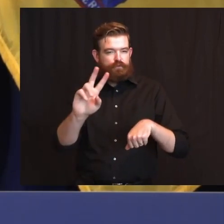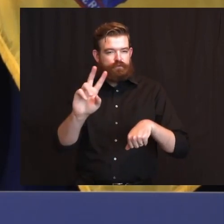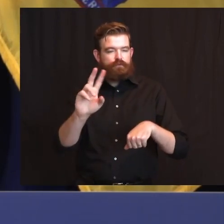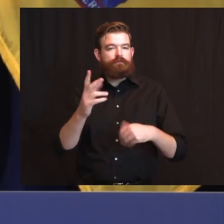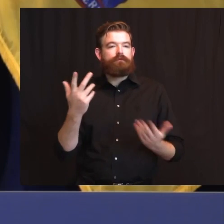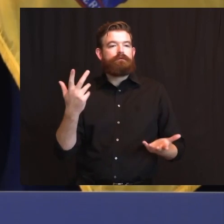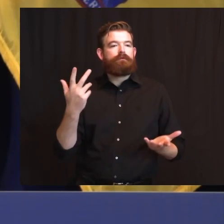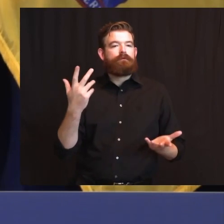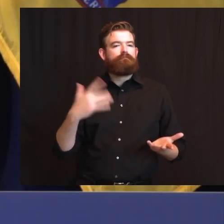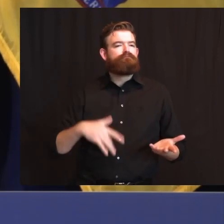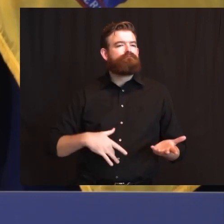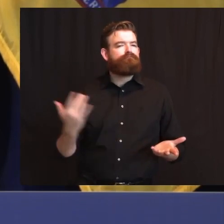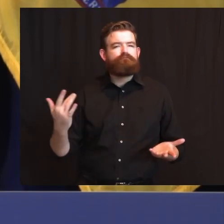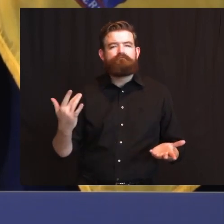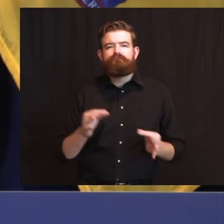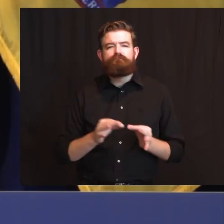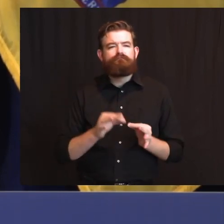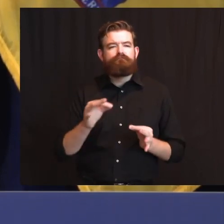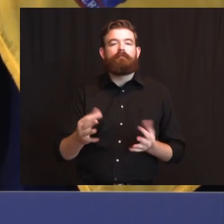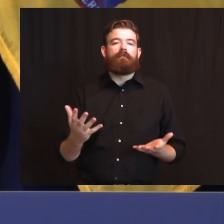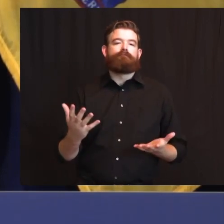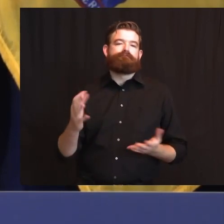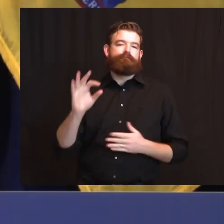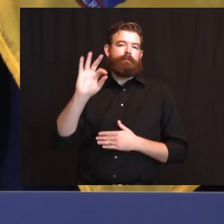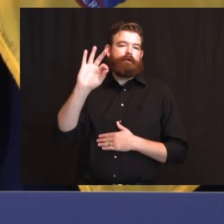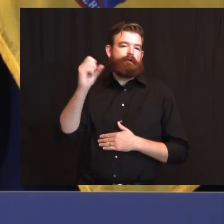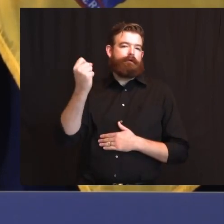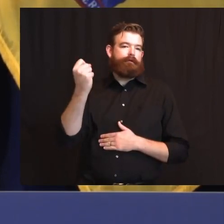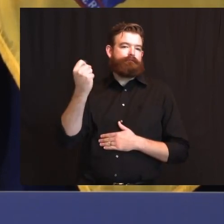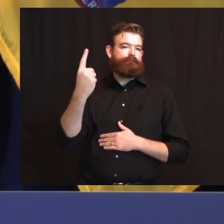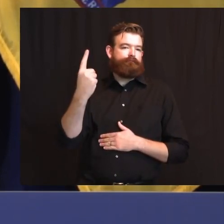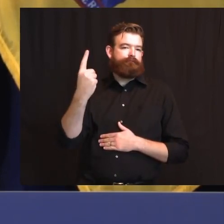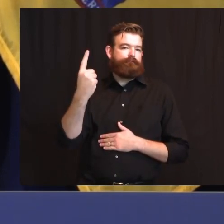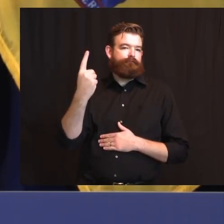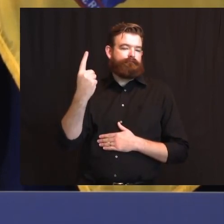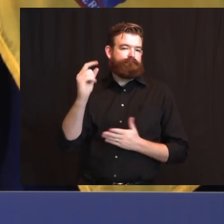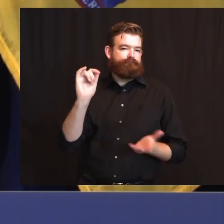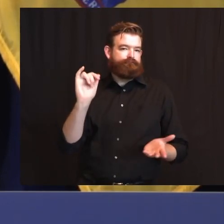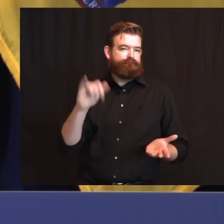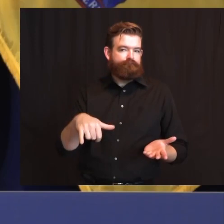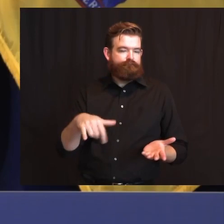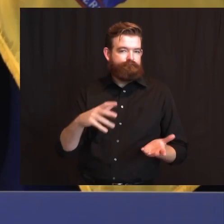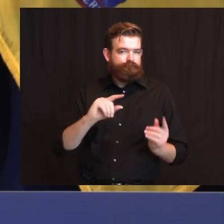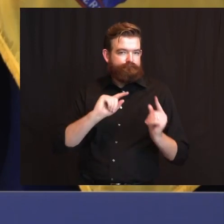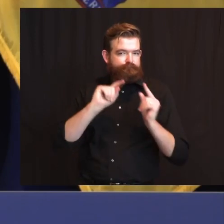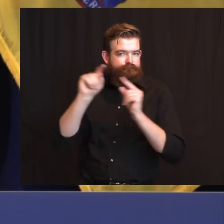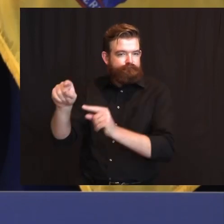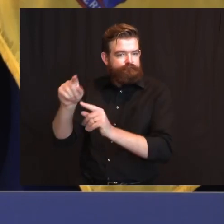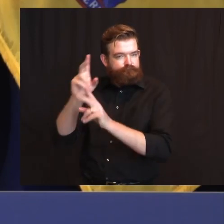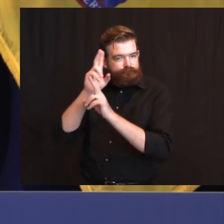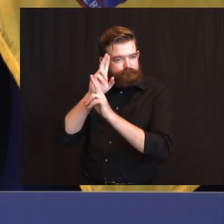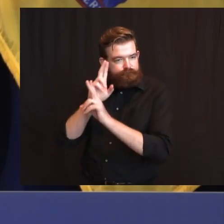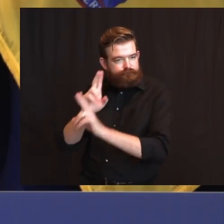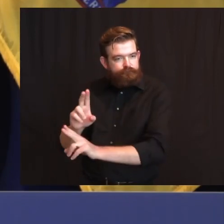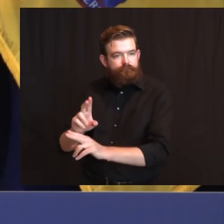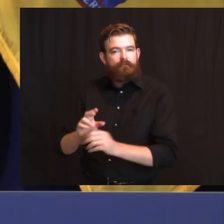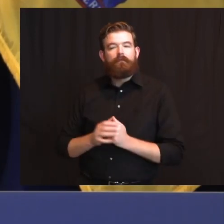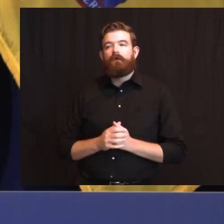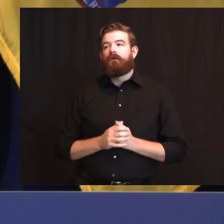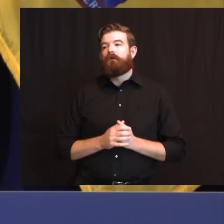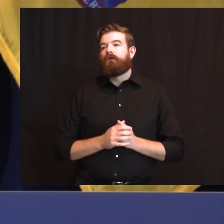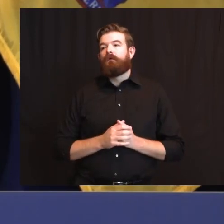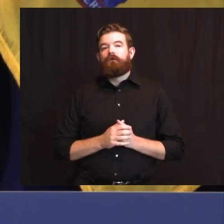the 9/11 memorials being held today. With me to my right is a woman who needs no introduction, the Commissioner of the